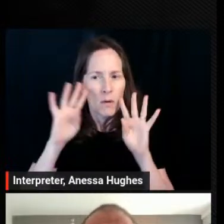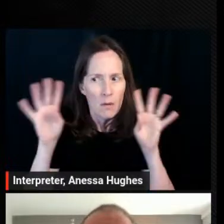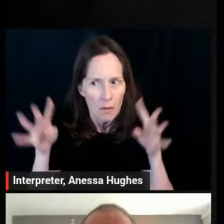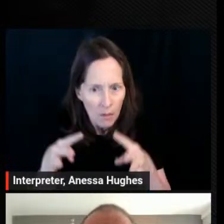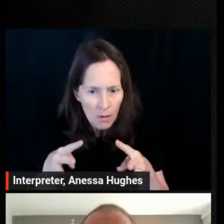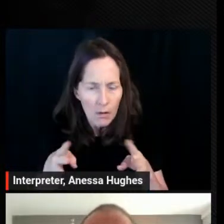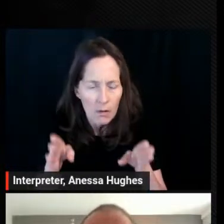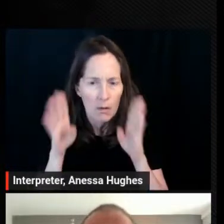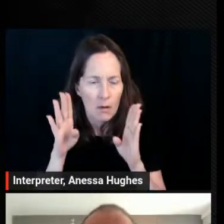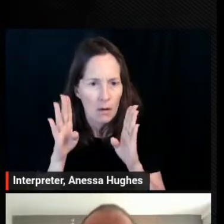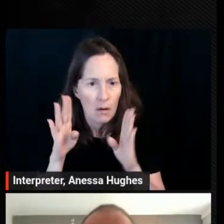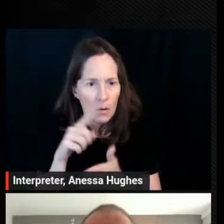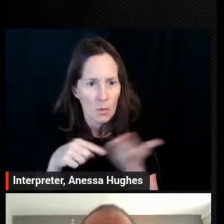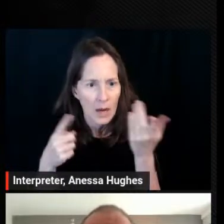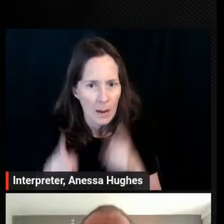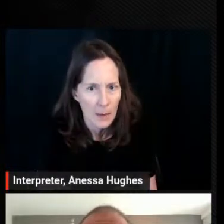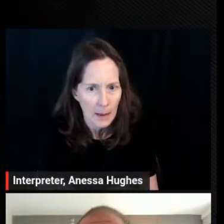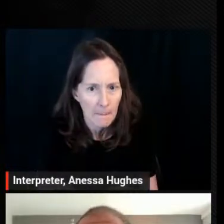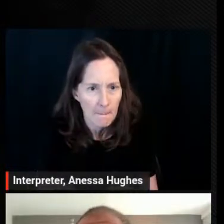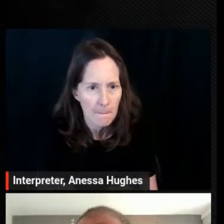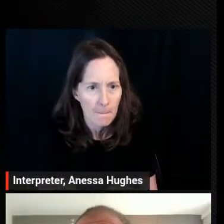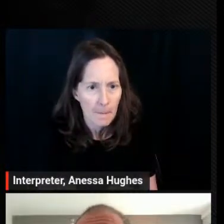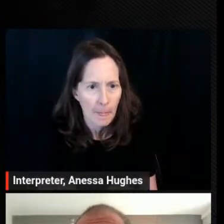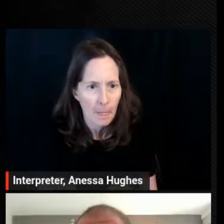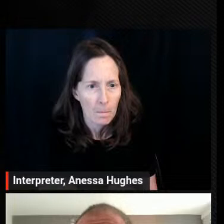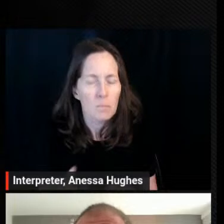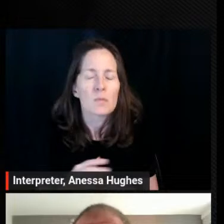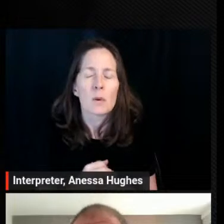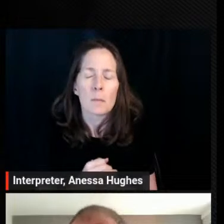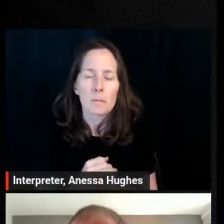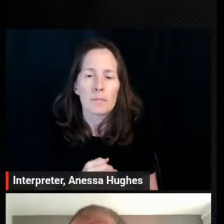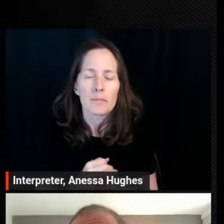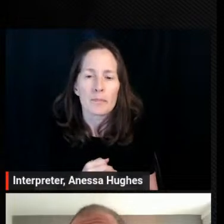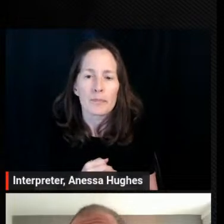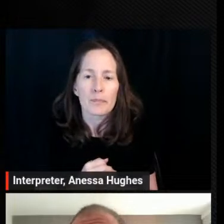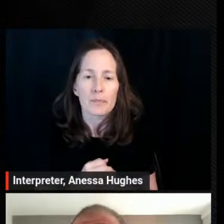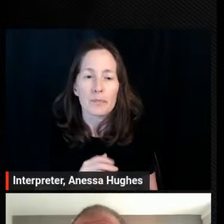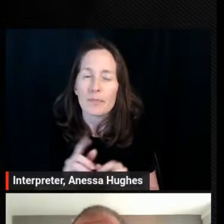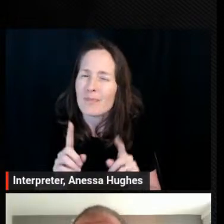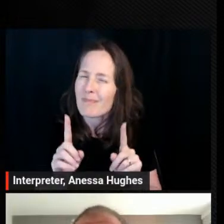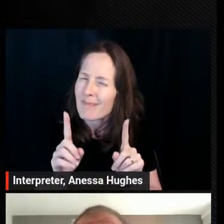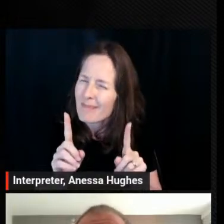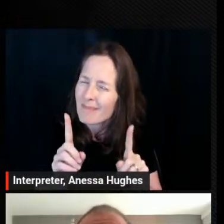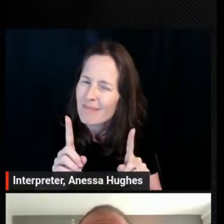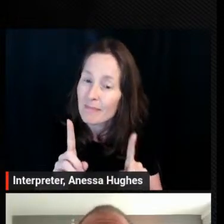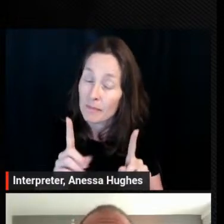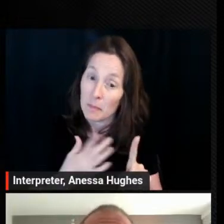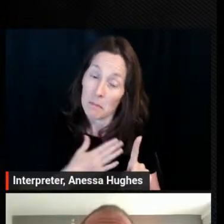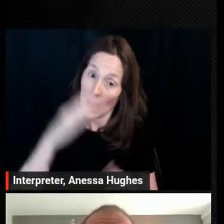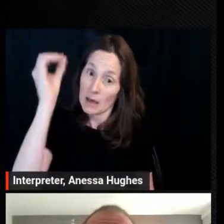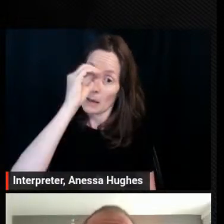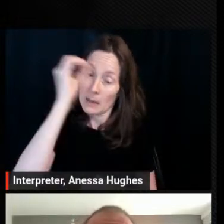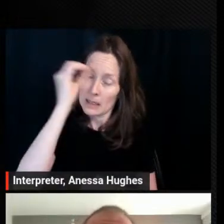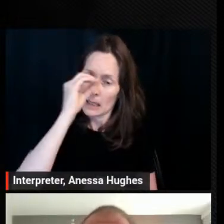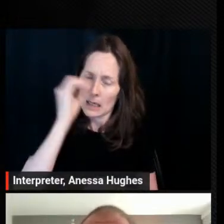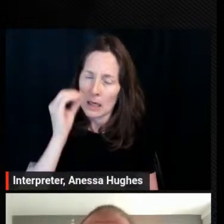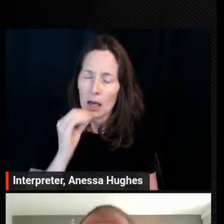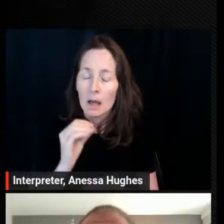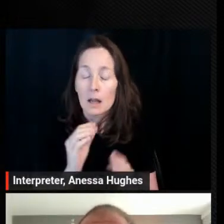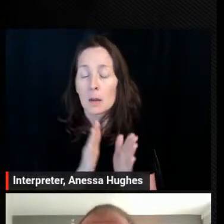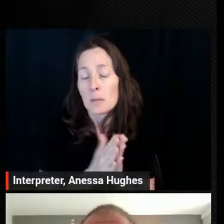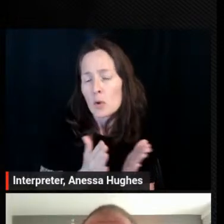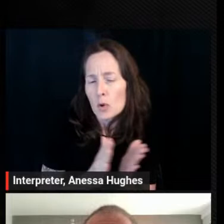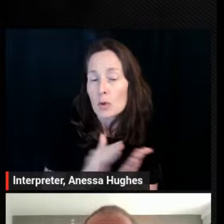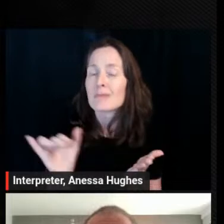But both the memoir and the movie offer, I think, misleading views of the people whom